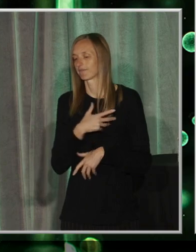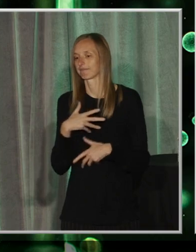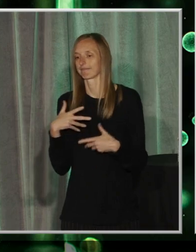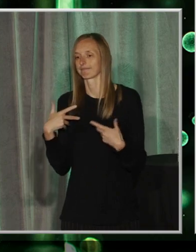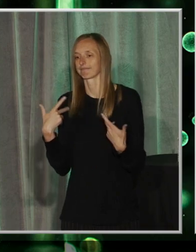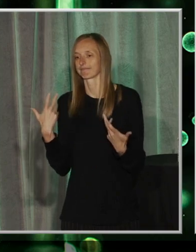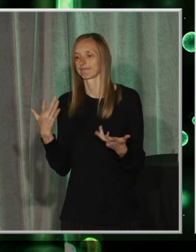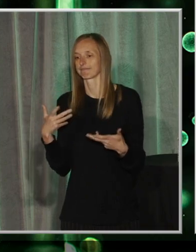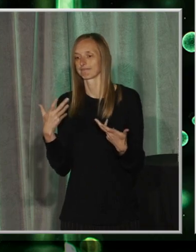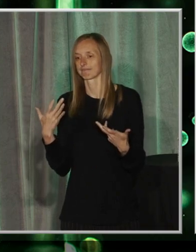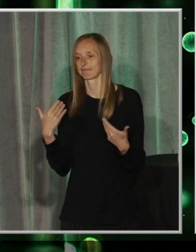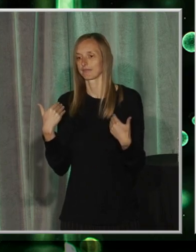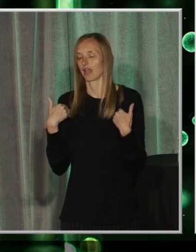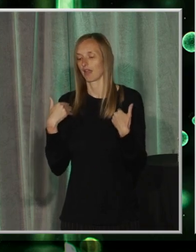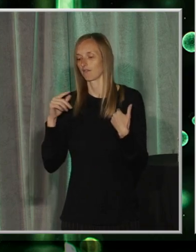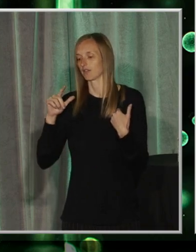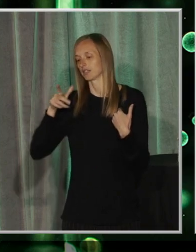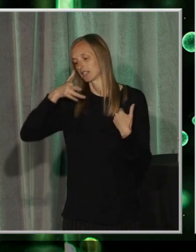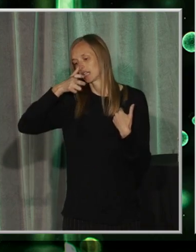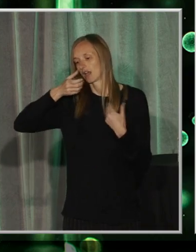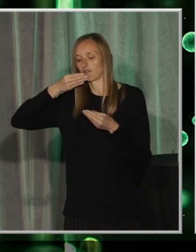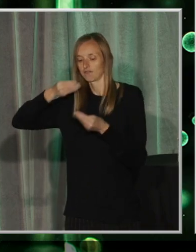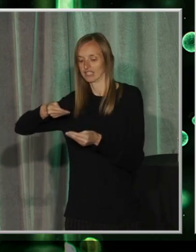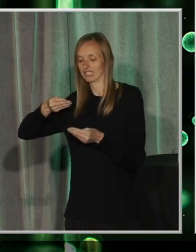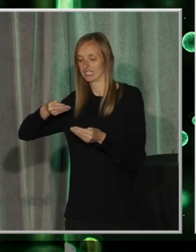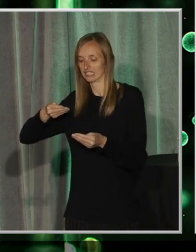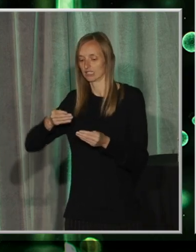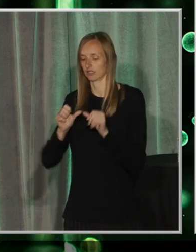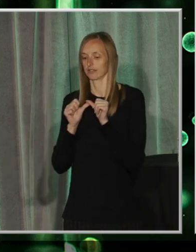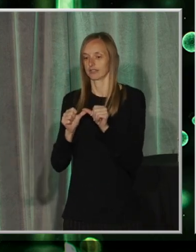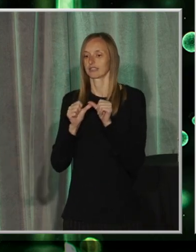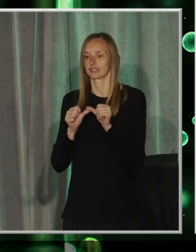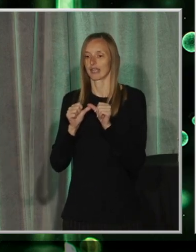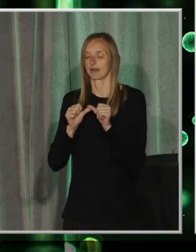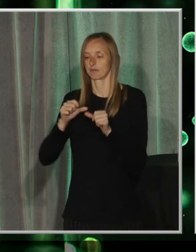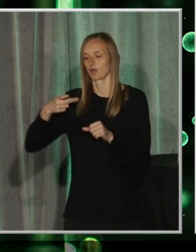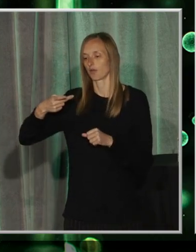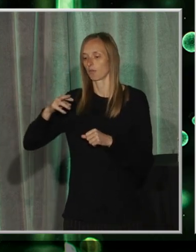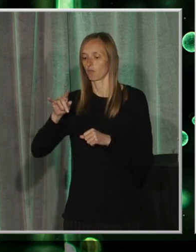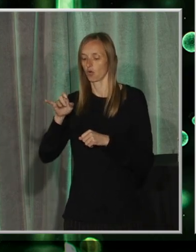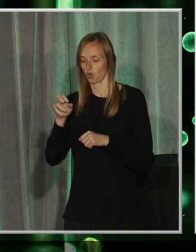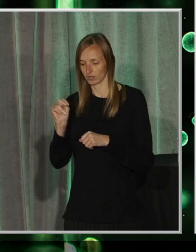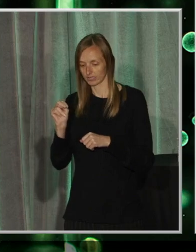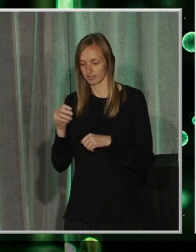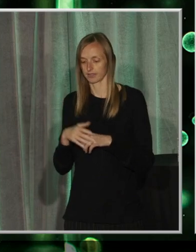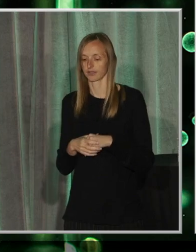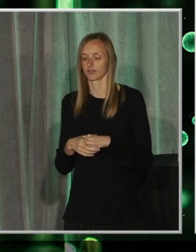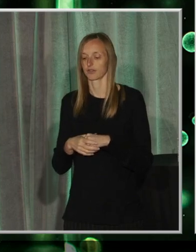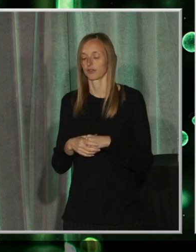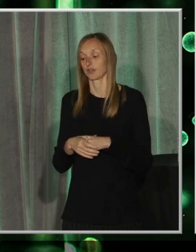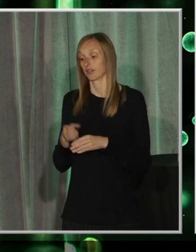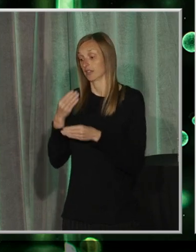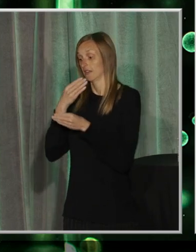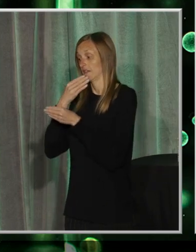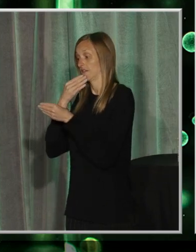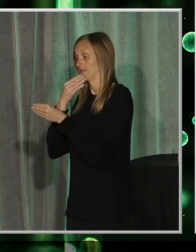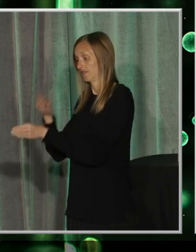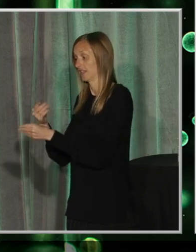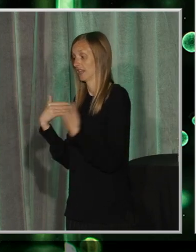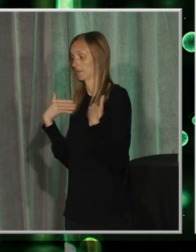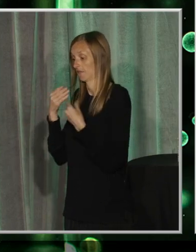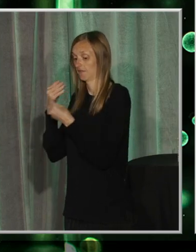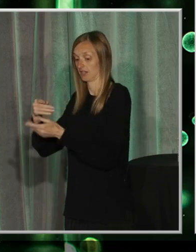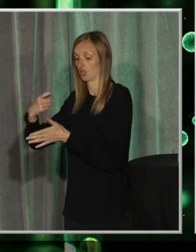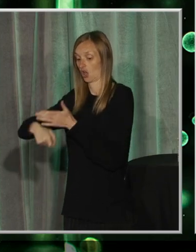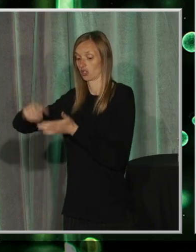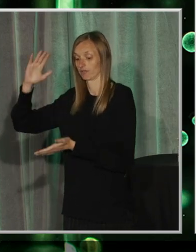when they had the larva feeds. They will be sustainable in protein. They will reduce the feed cost because